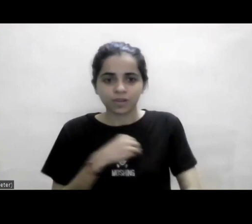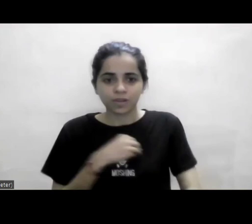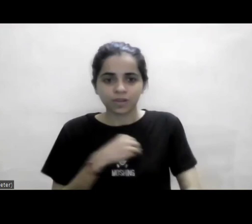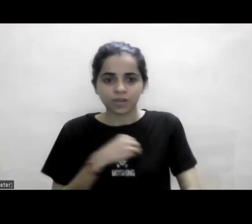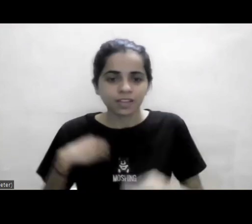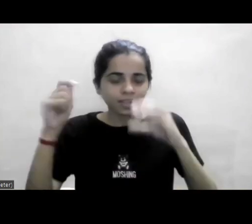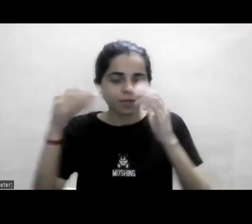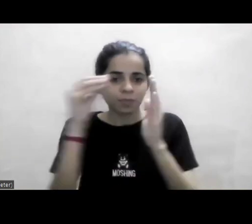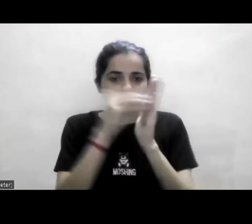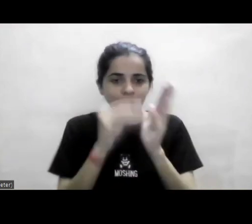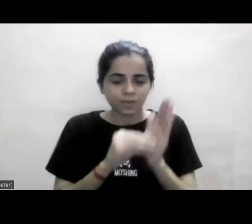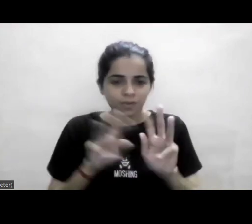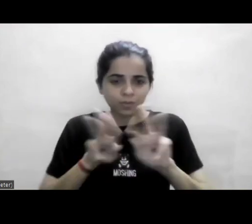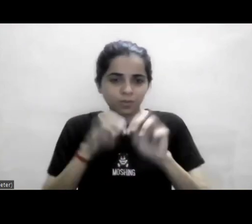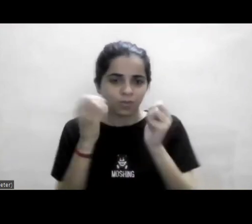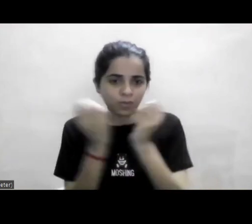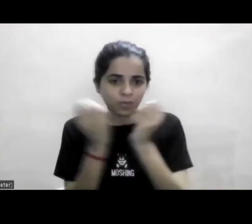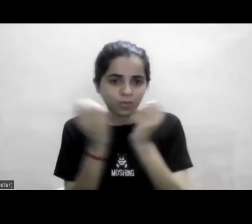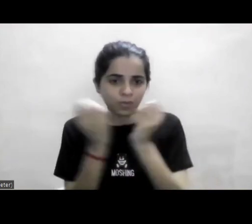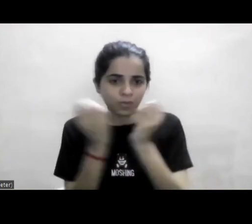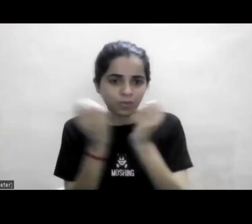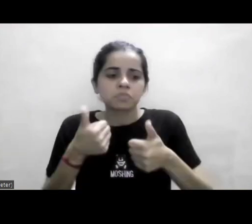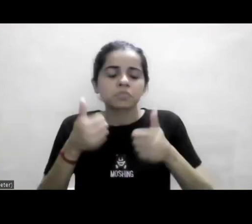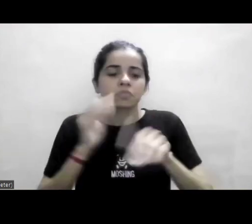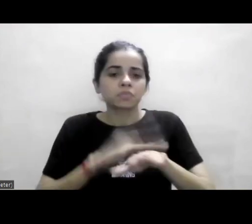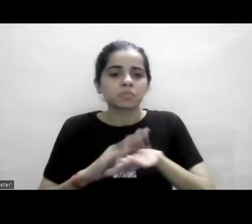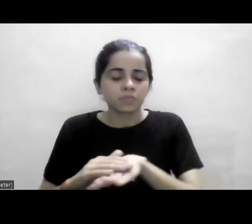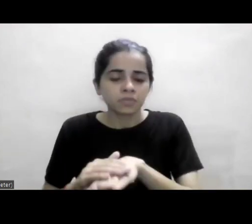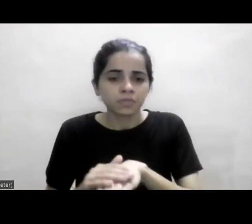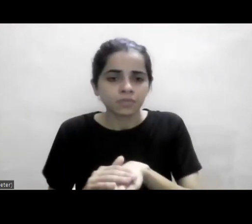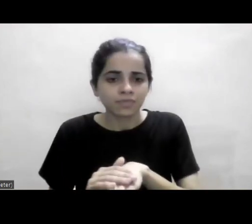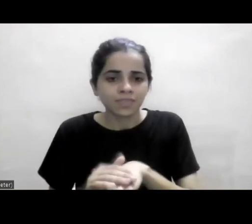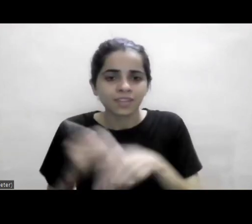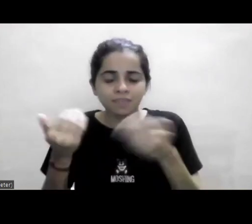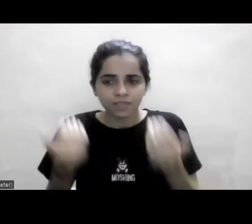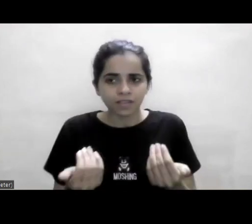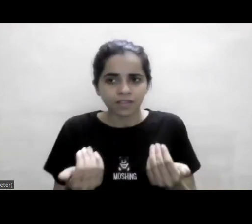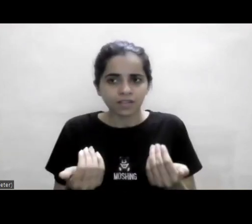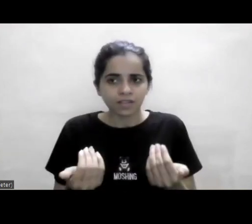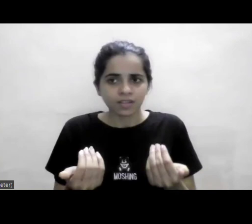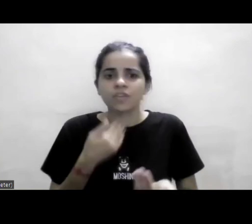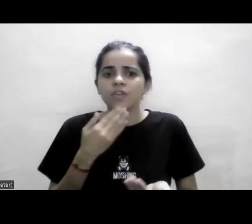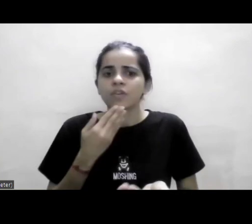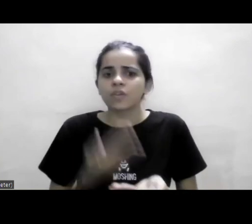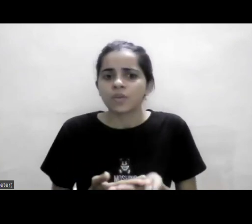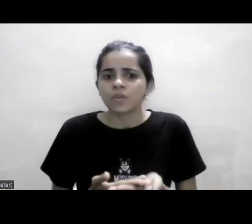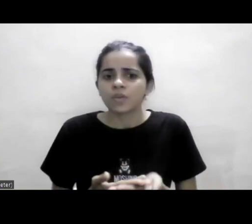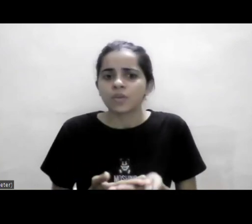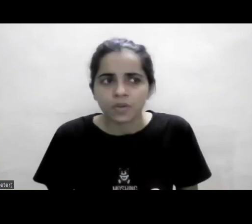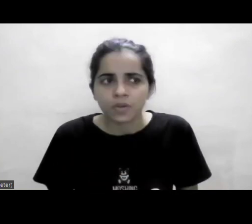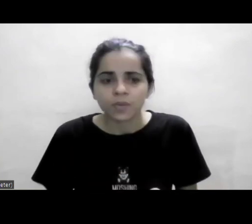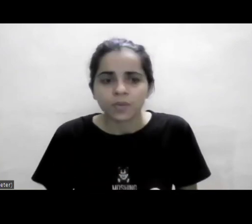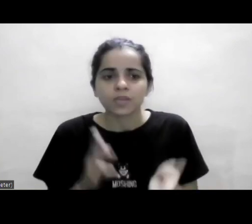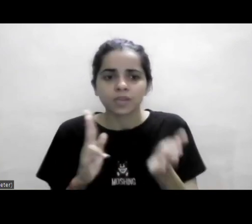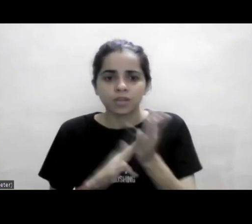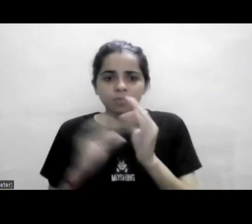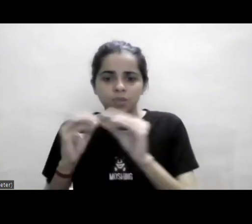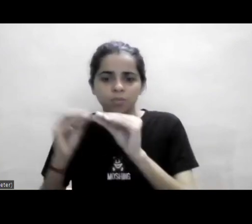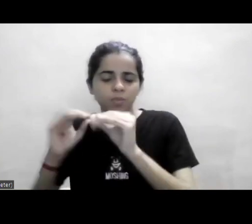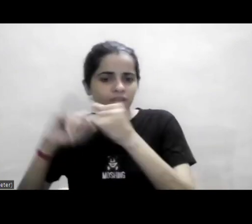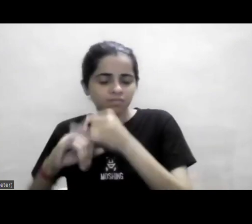attended this. Like, it's a good experience because even now we also have to teach MBBS